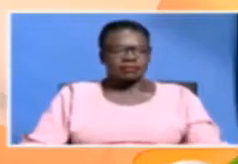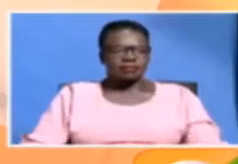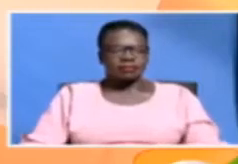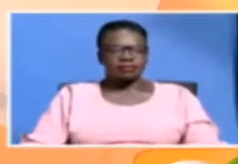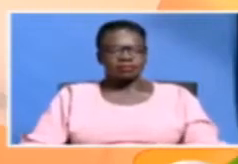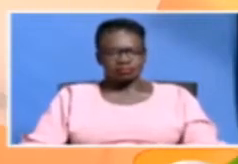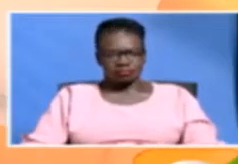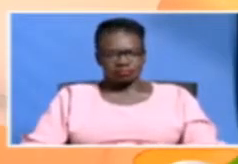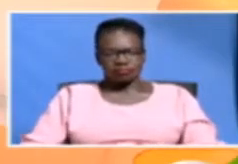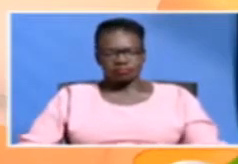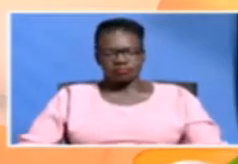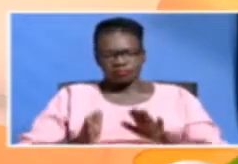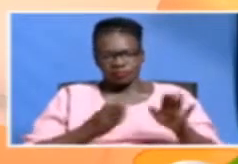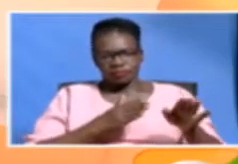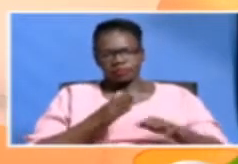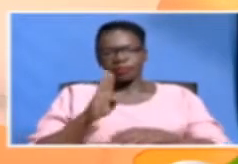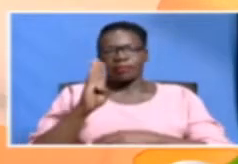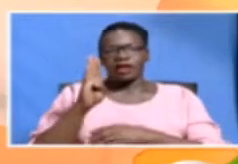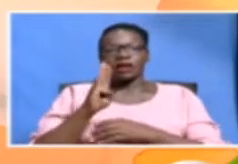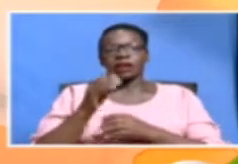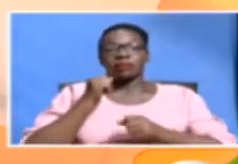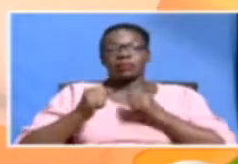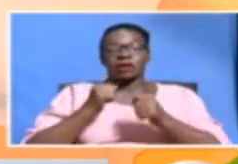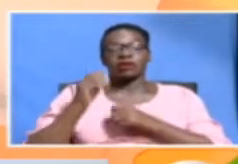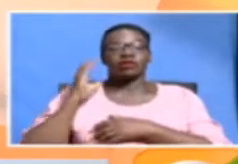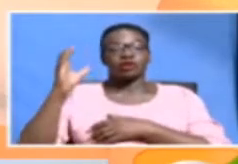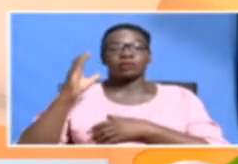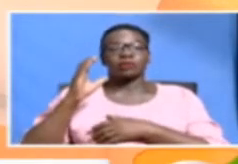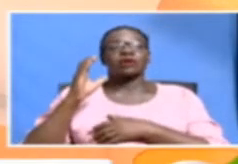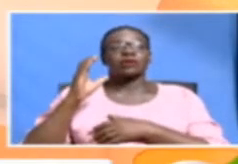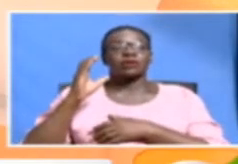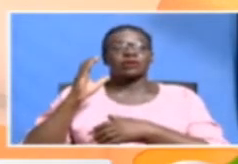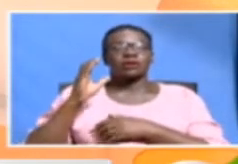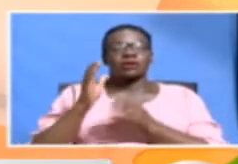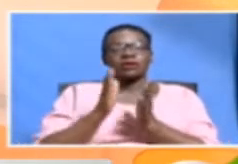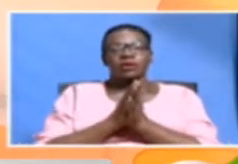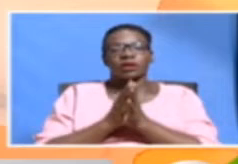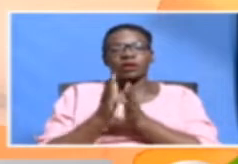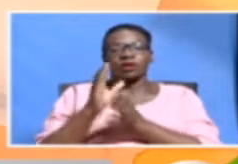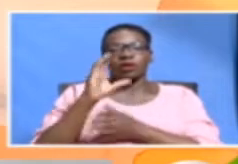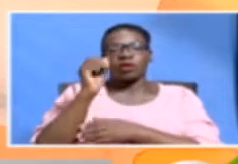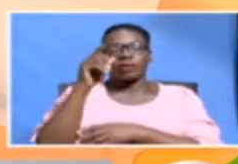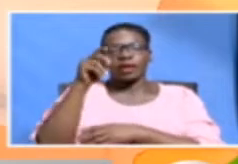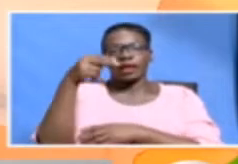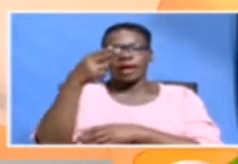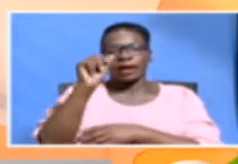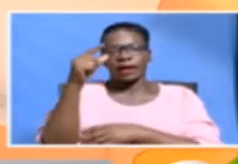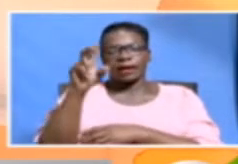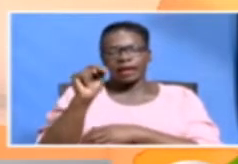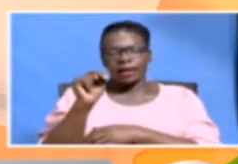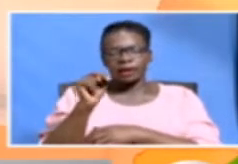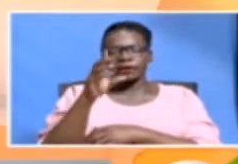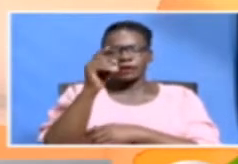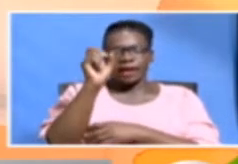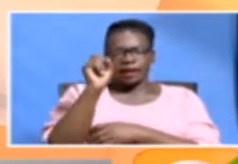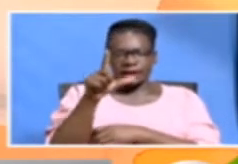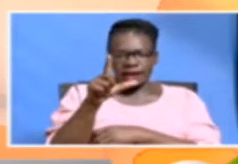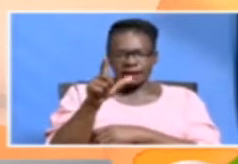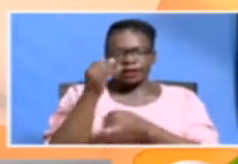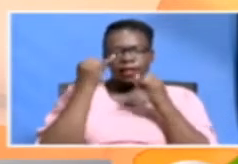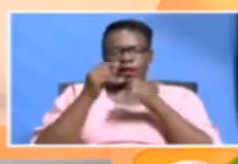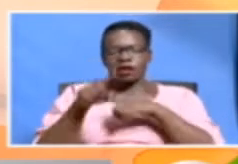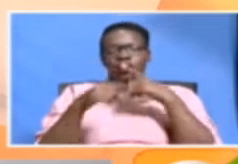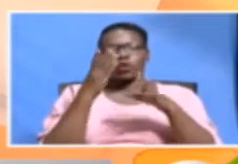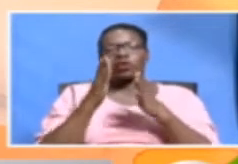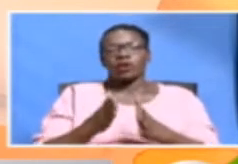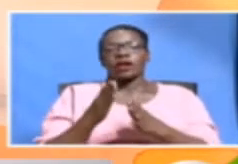And staying with athletics, Beijing marathon champion Valery Jemeli Aiyabei and Copenhagen half marathon champion Daniel Kipchumba are the new winners of the